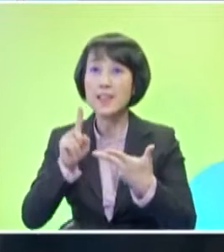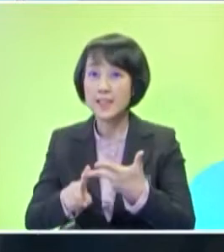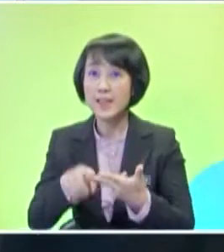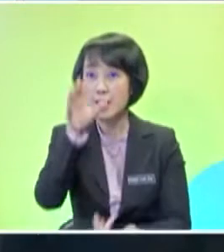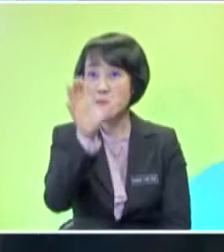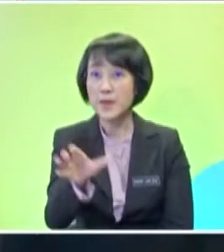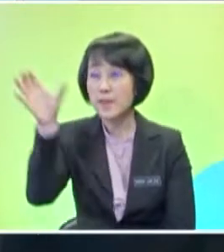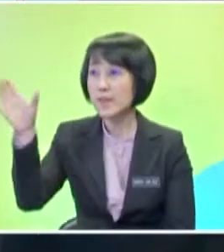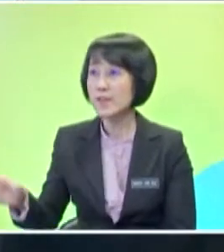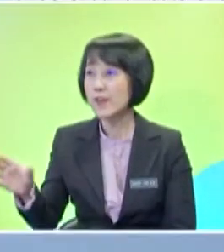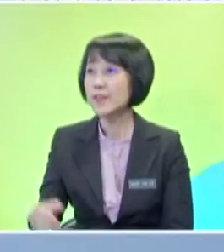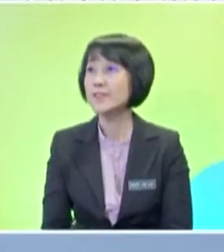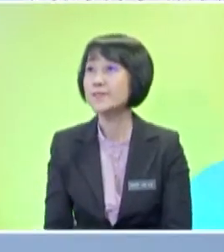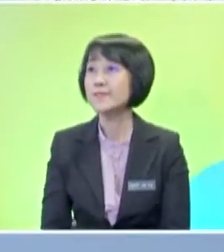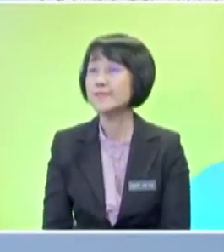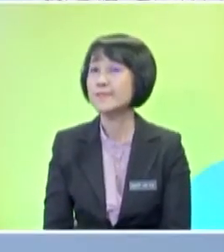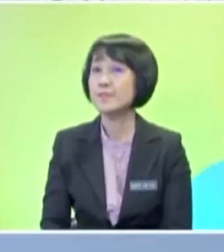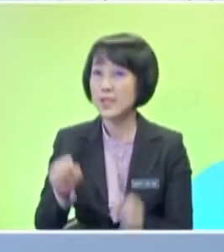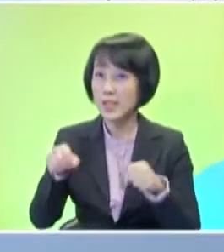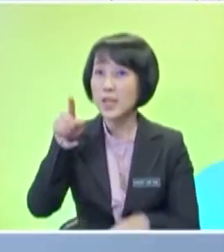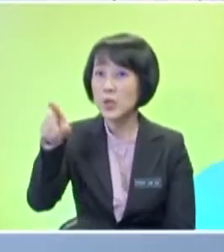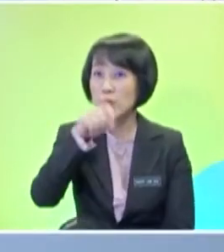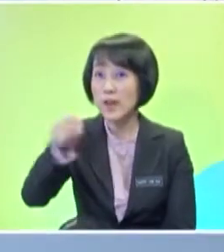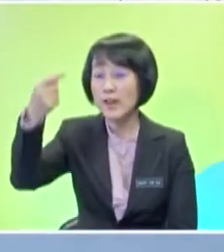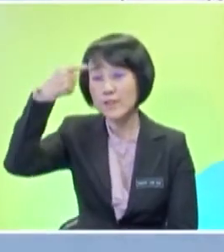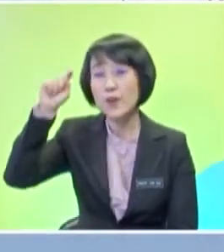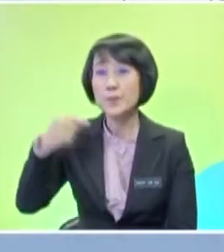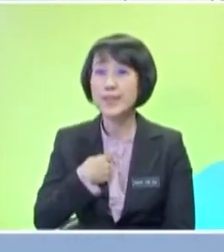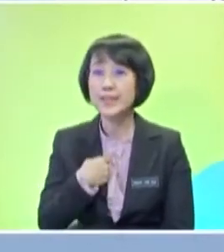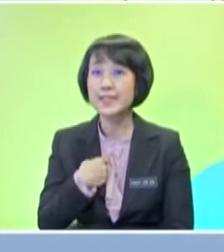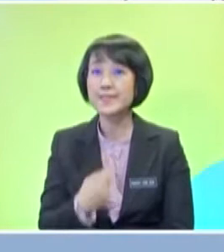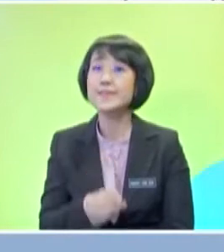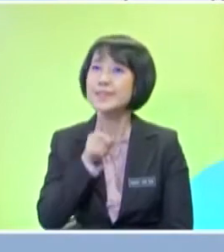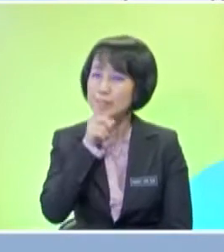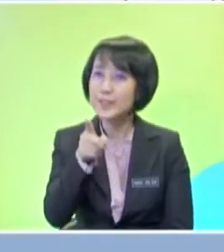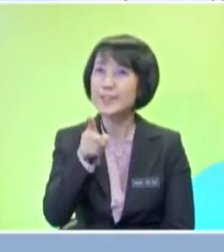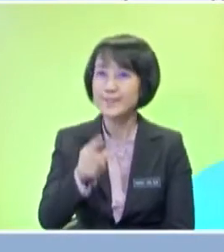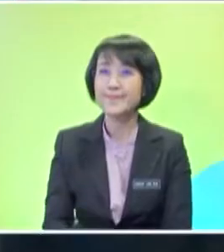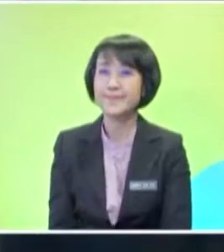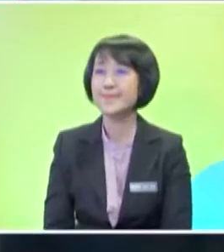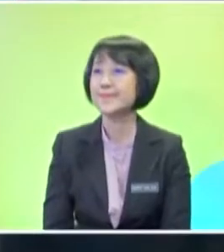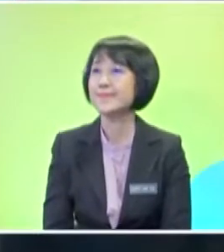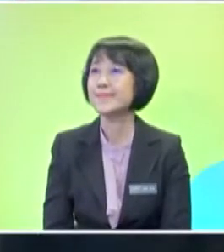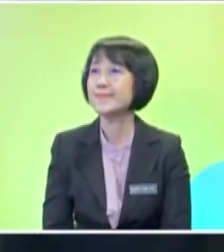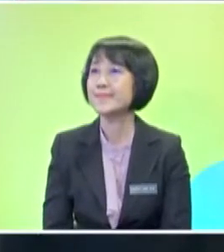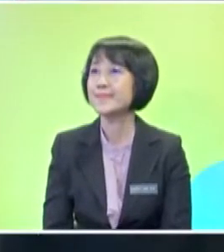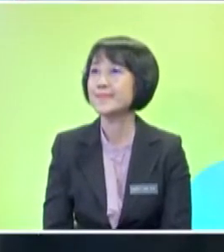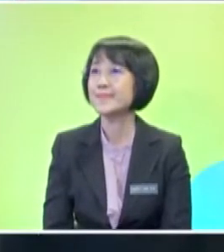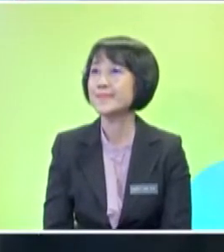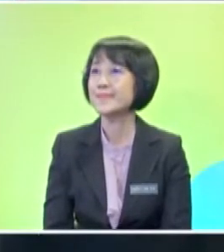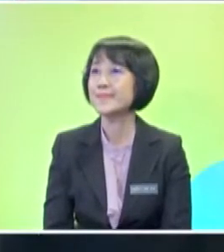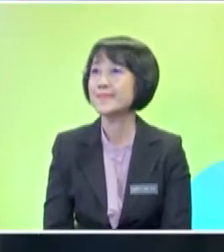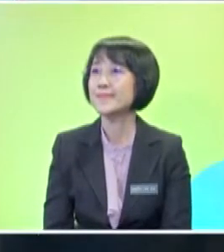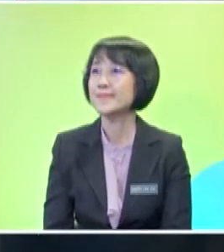you to write it for me. Okay? Okay? Can sure. you? Sure, I'll do that. Alright, okay. So this is